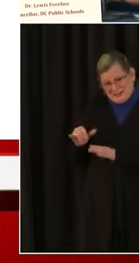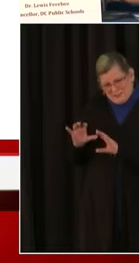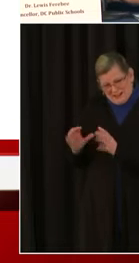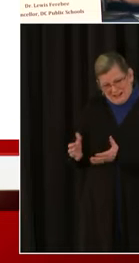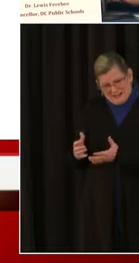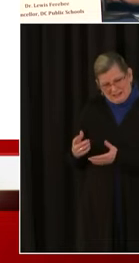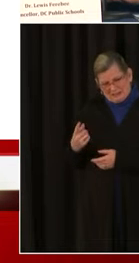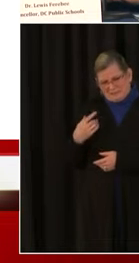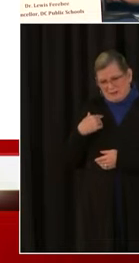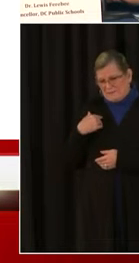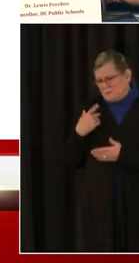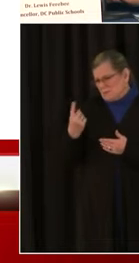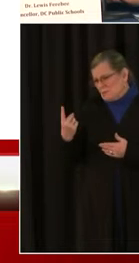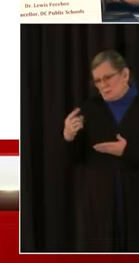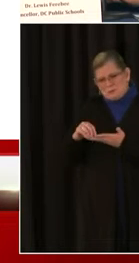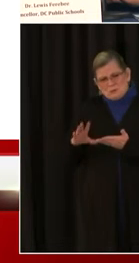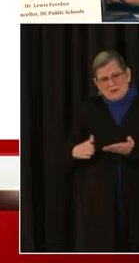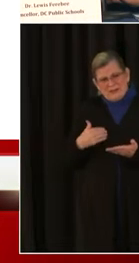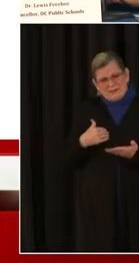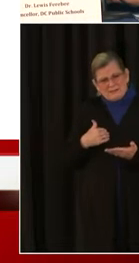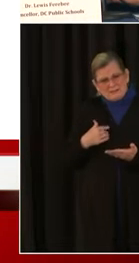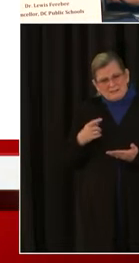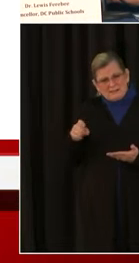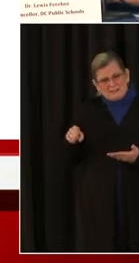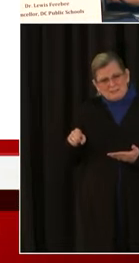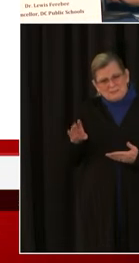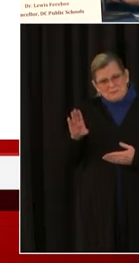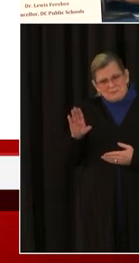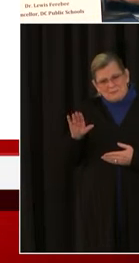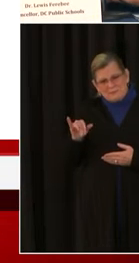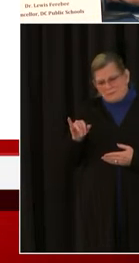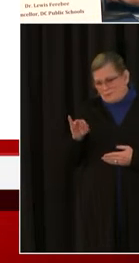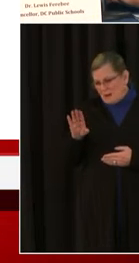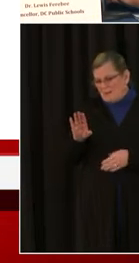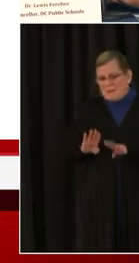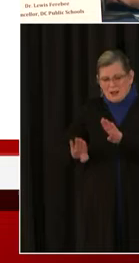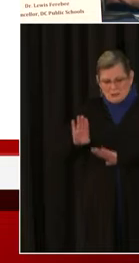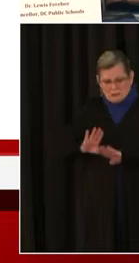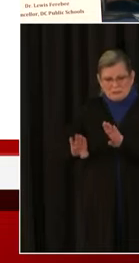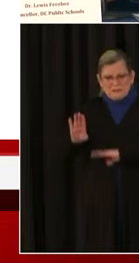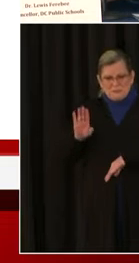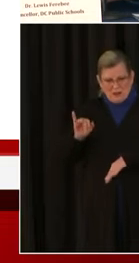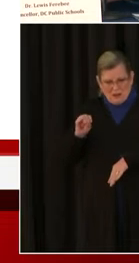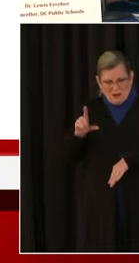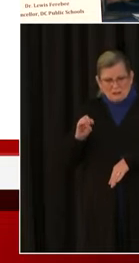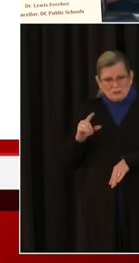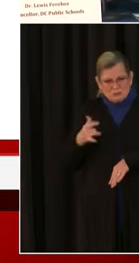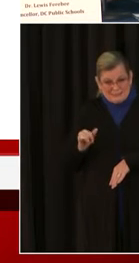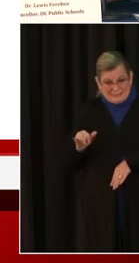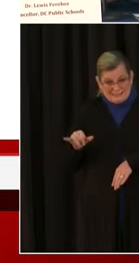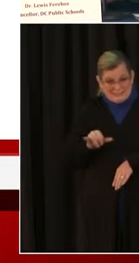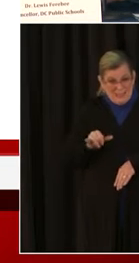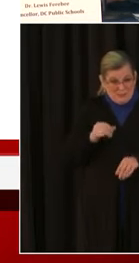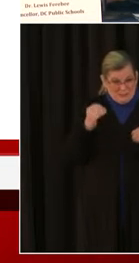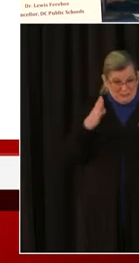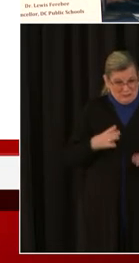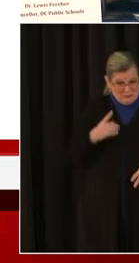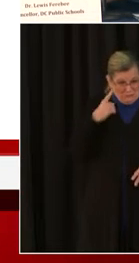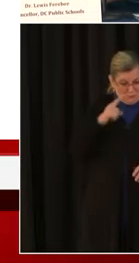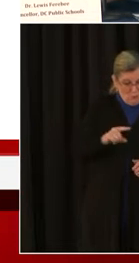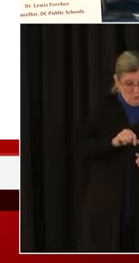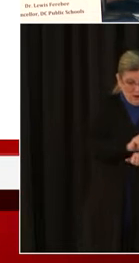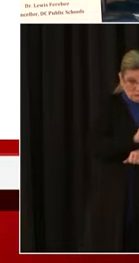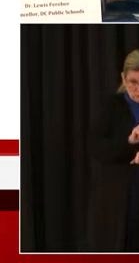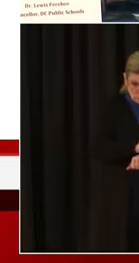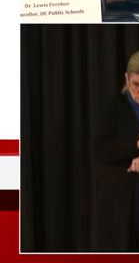may have the same teacher for biology and the same teacher for algebra 2. They may come in